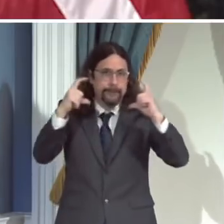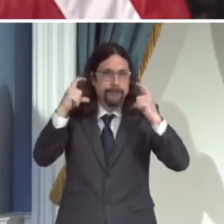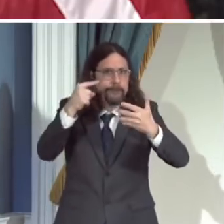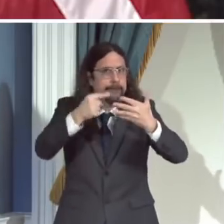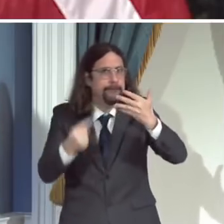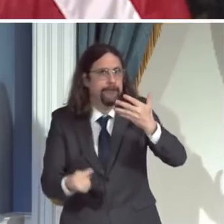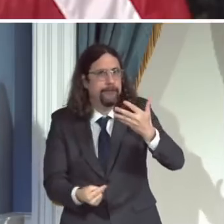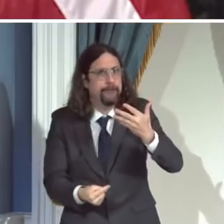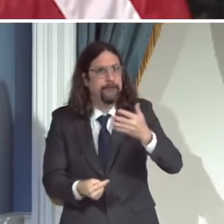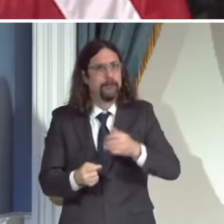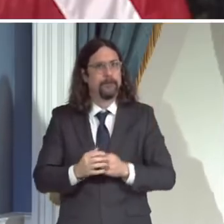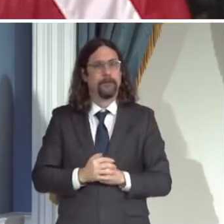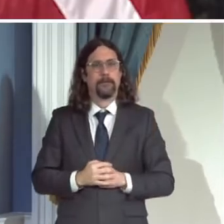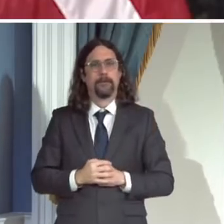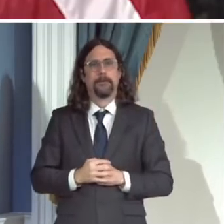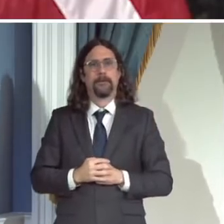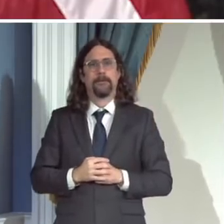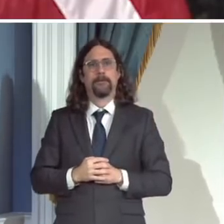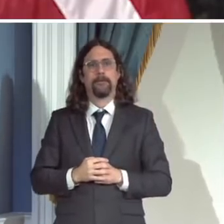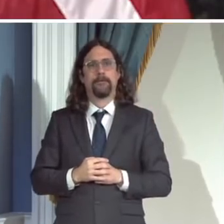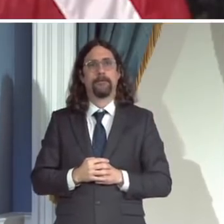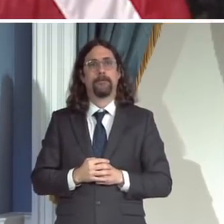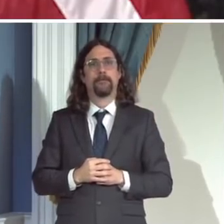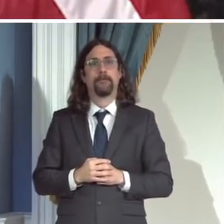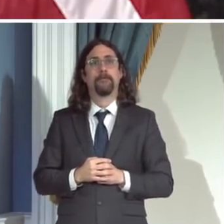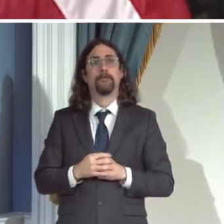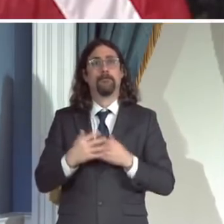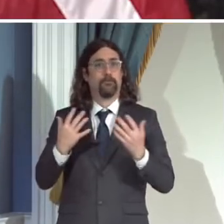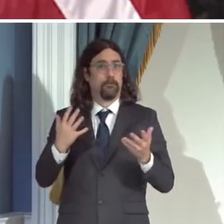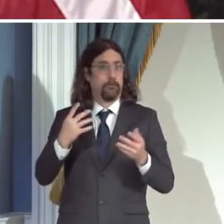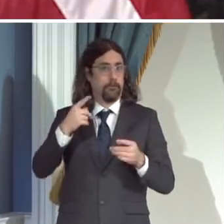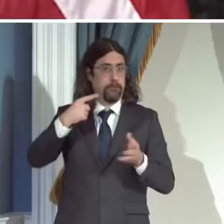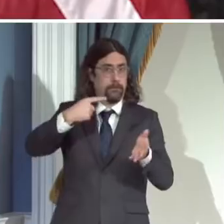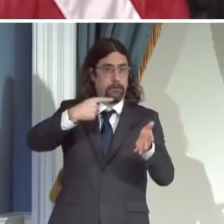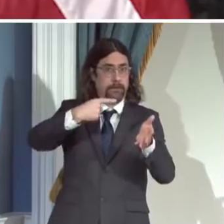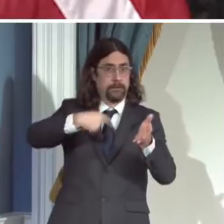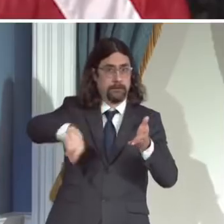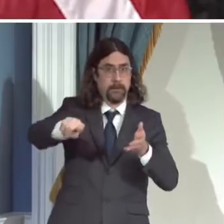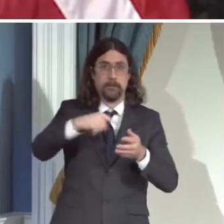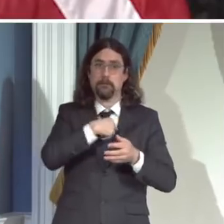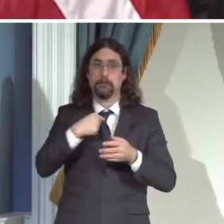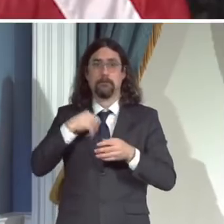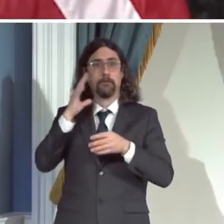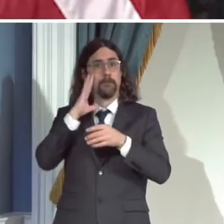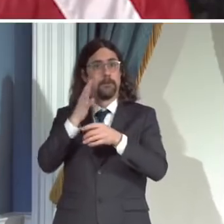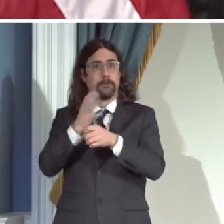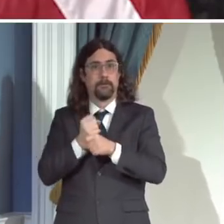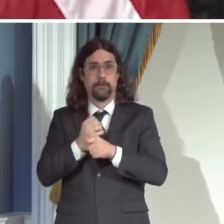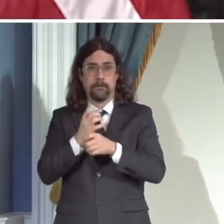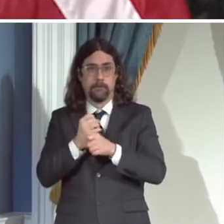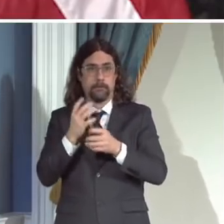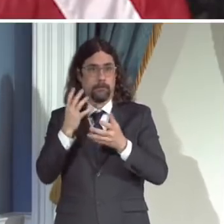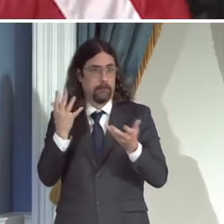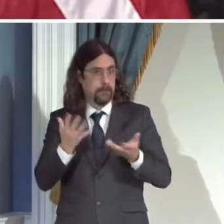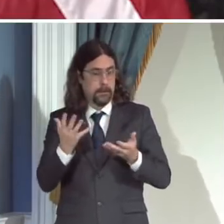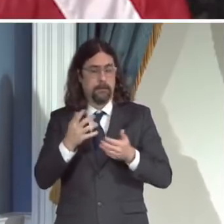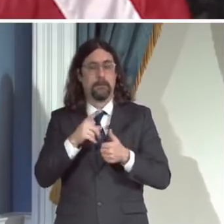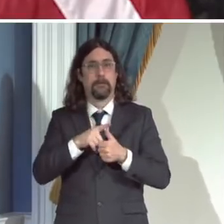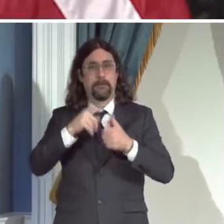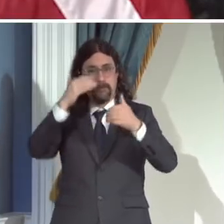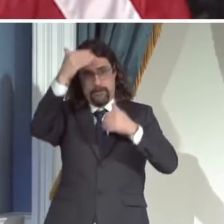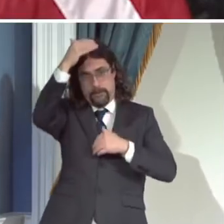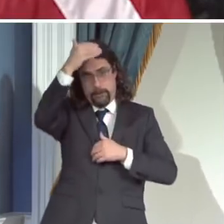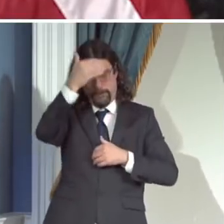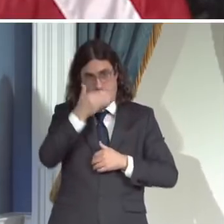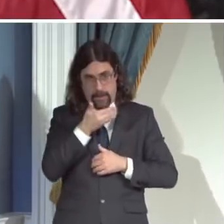have sufficient eye protection. That means the face shields and the goggles, and sufficient surgical gloves